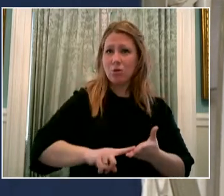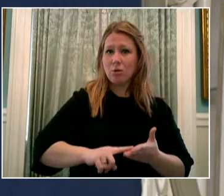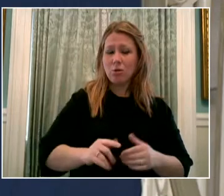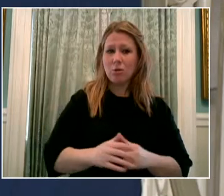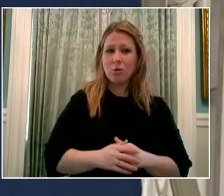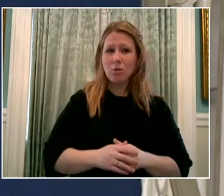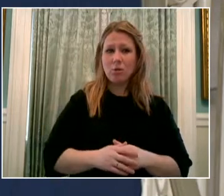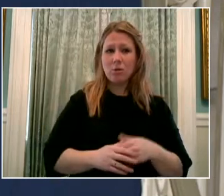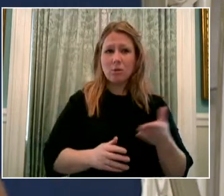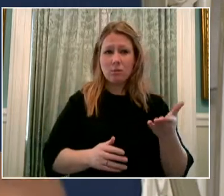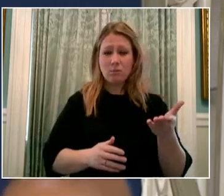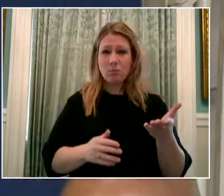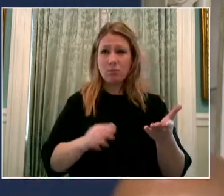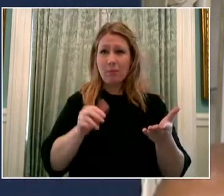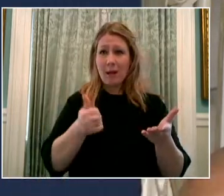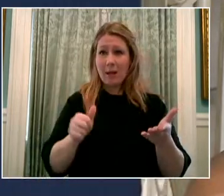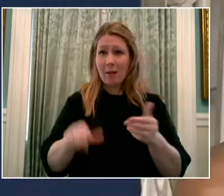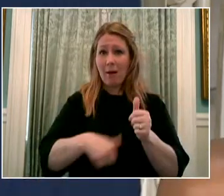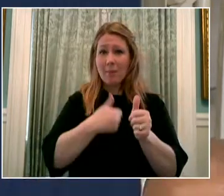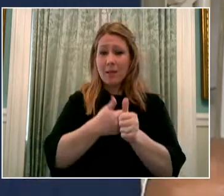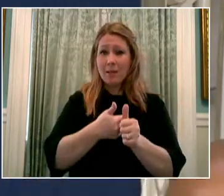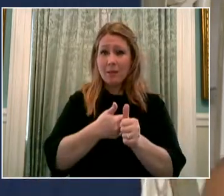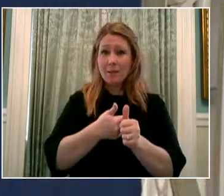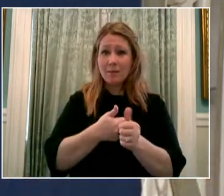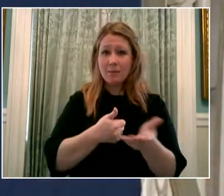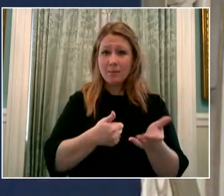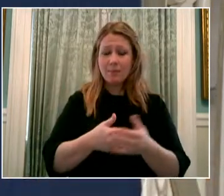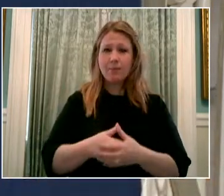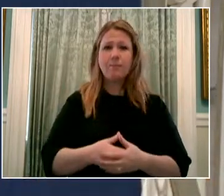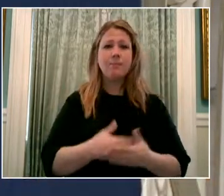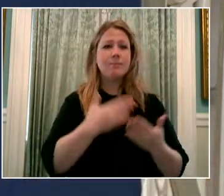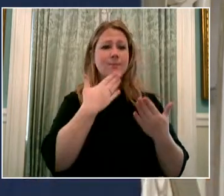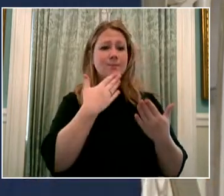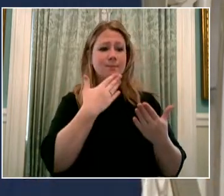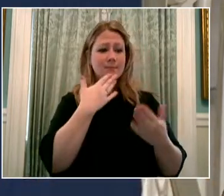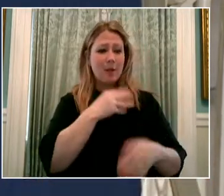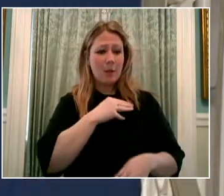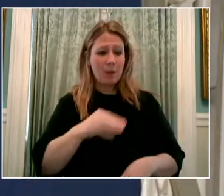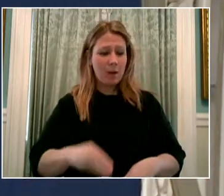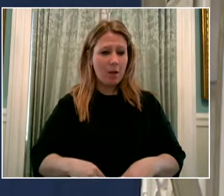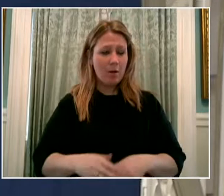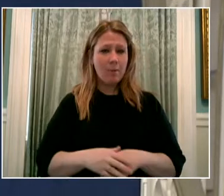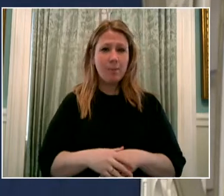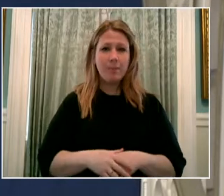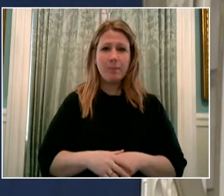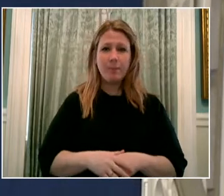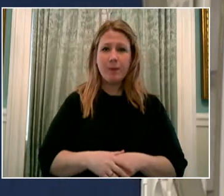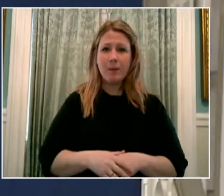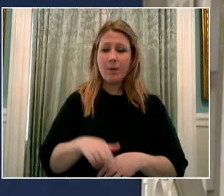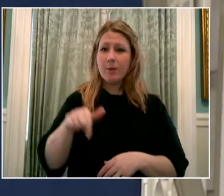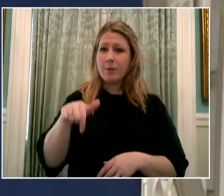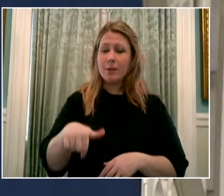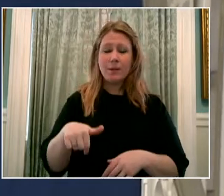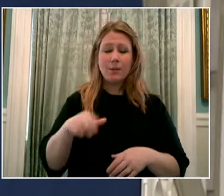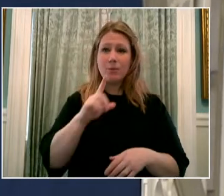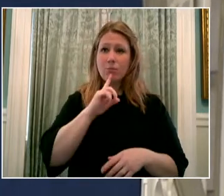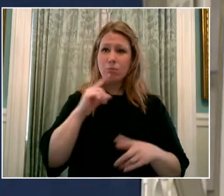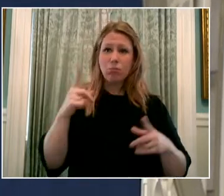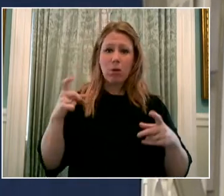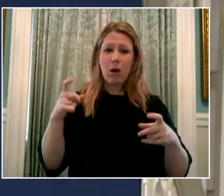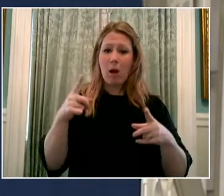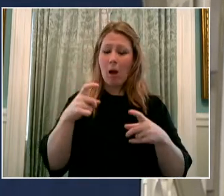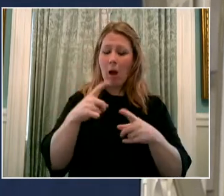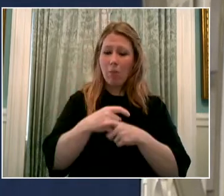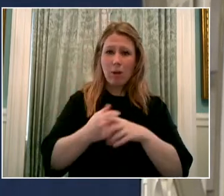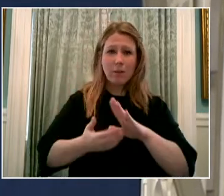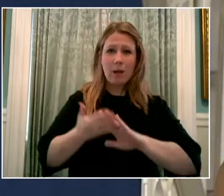updates we have, Zach? Yes, sir. Thank you, sir. So this is an incredibly complex operation. Generally,